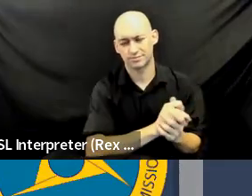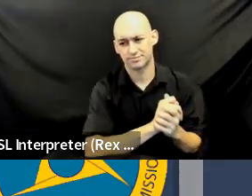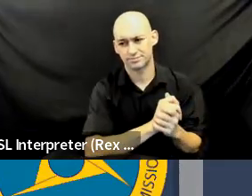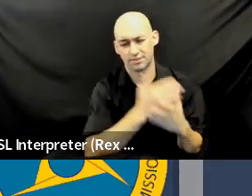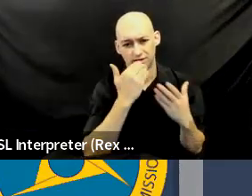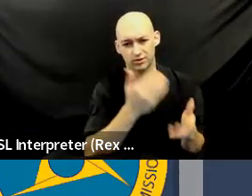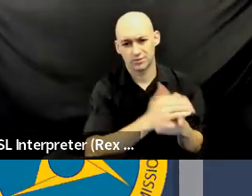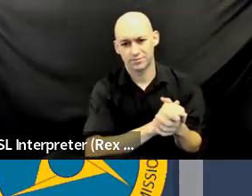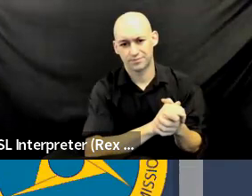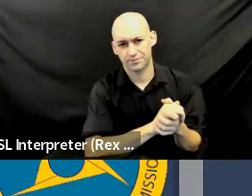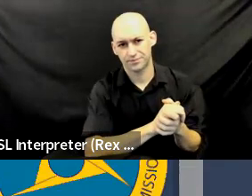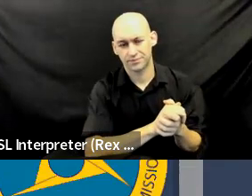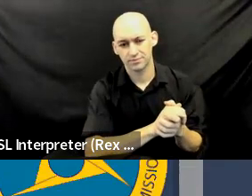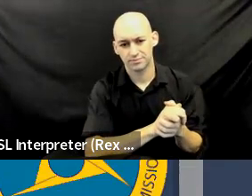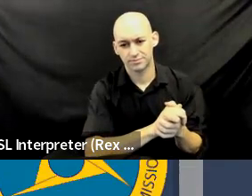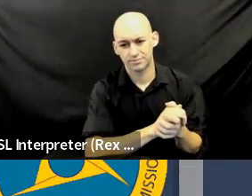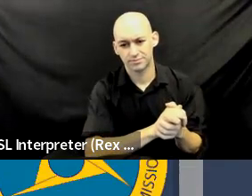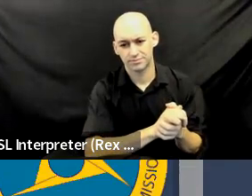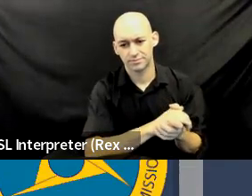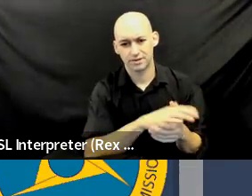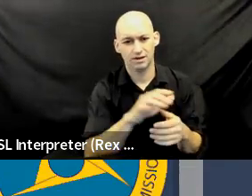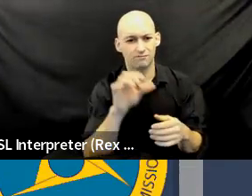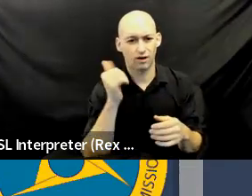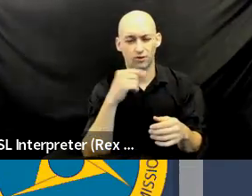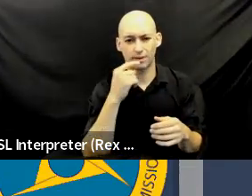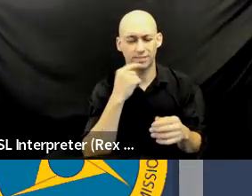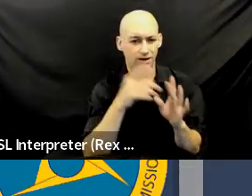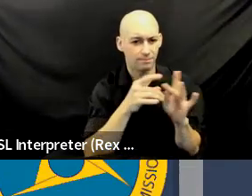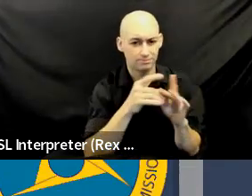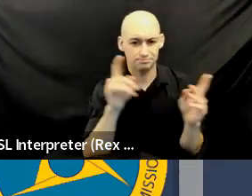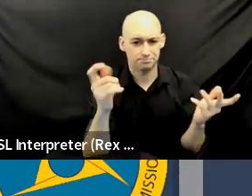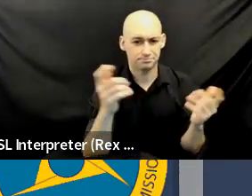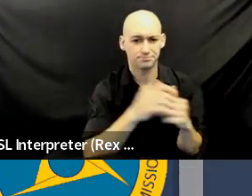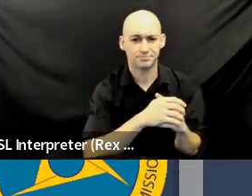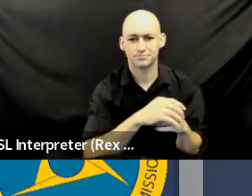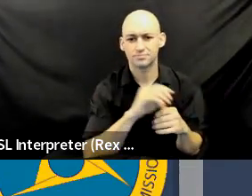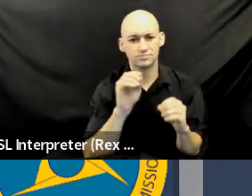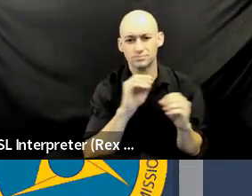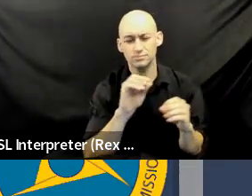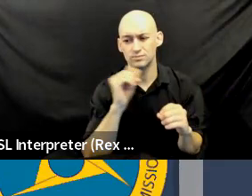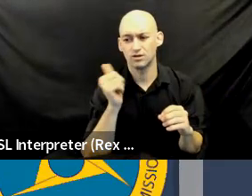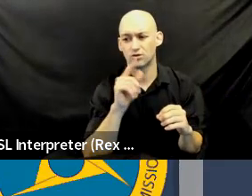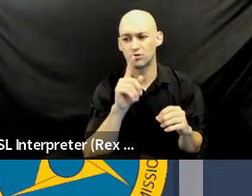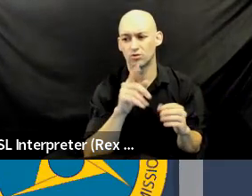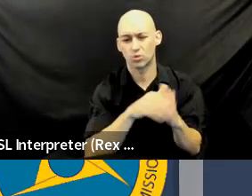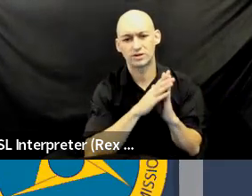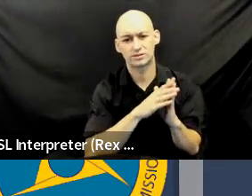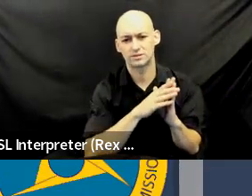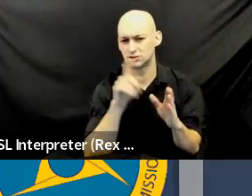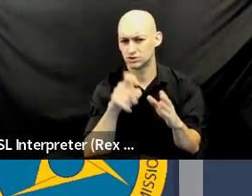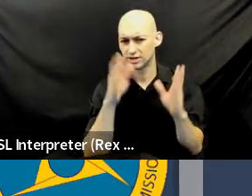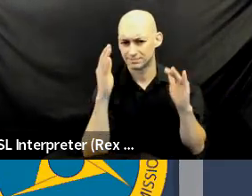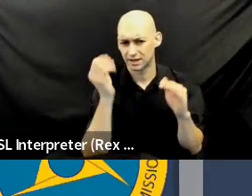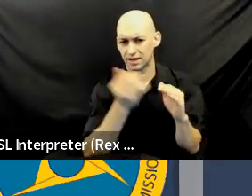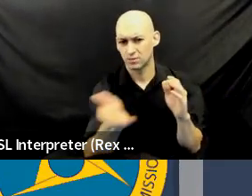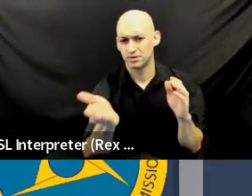you. Any other public comment? I do not see any other requests for comment. Should we be expecting any others? Okay, thank